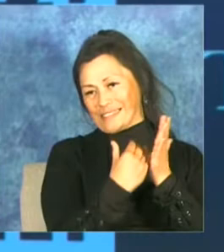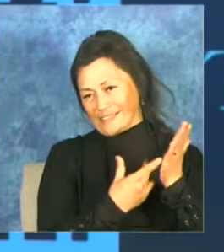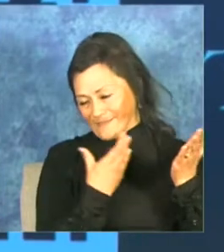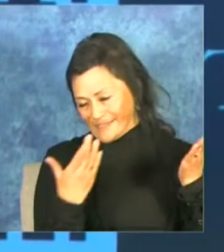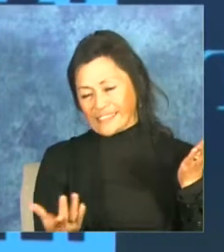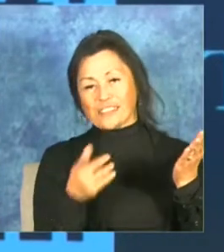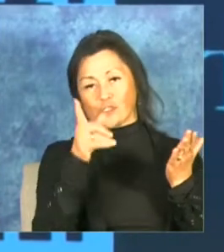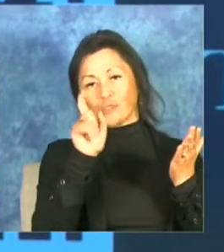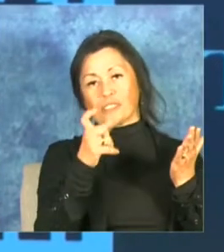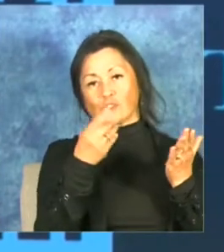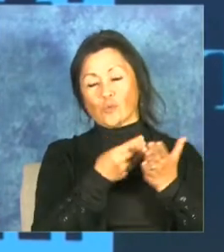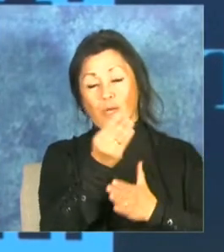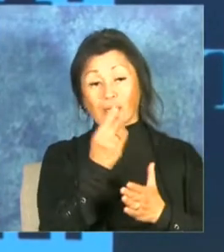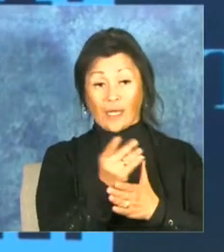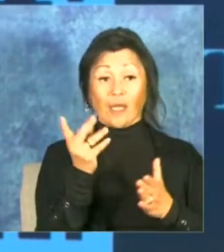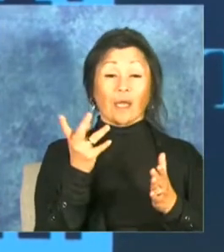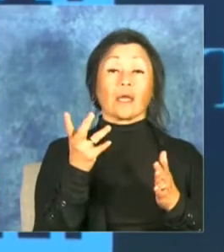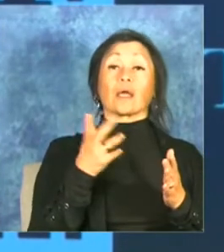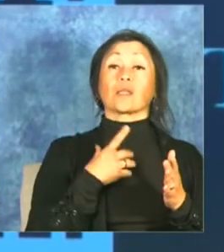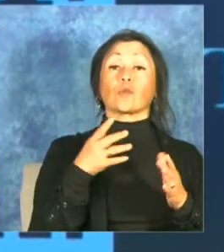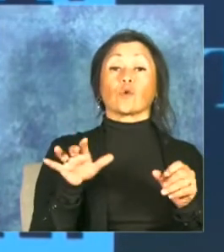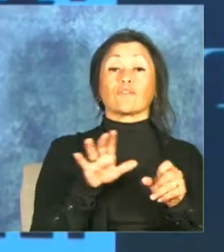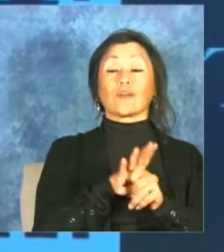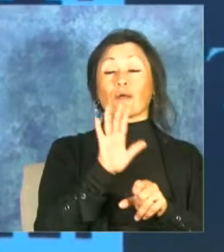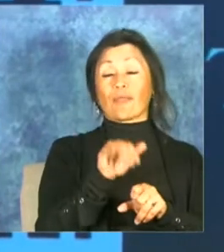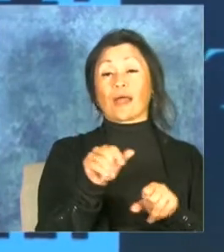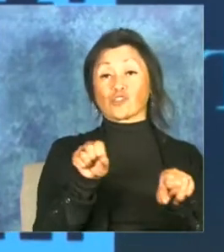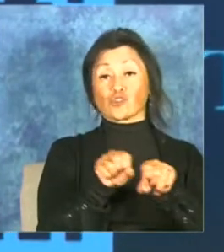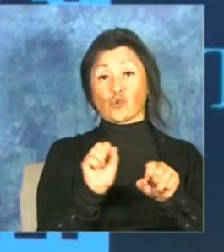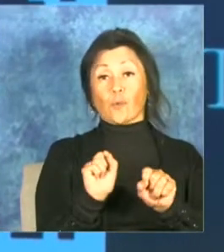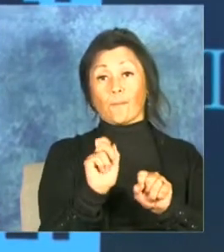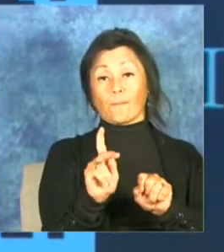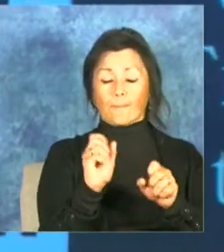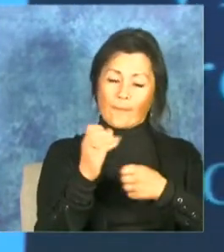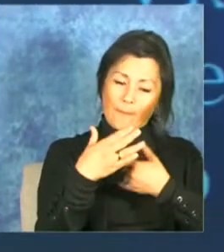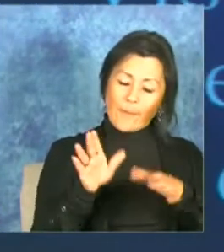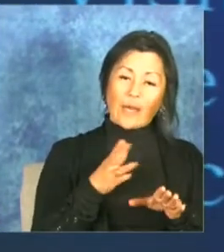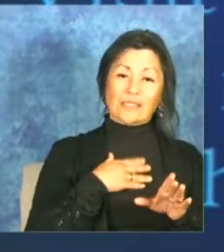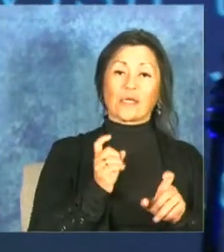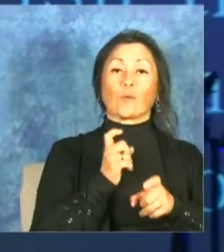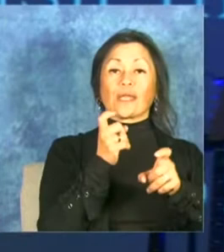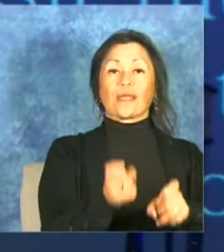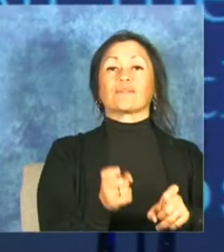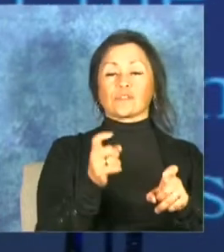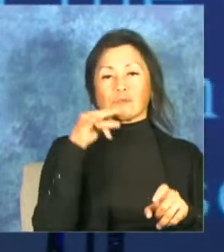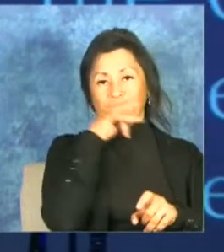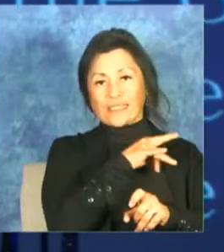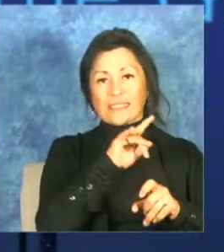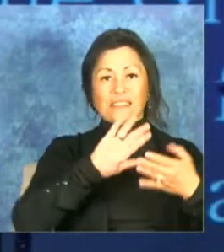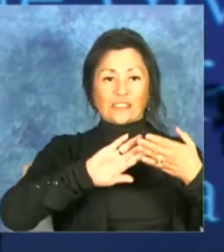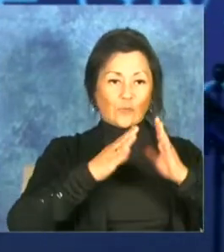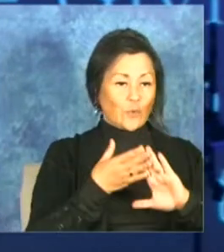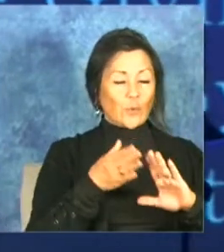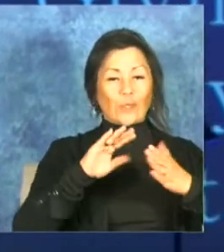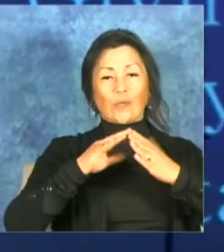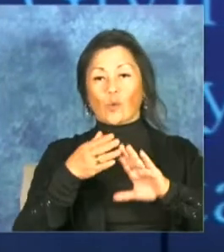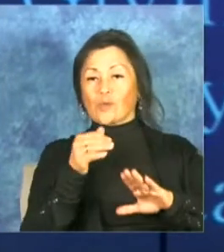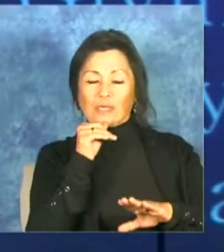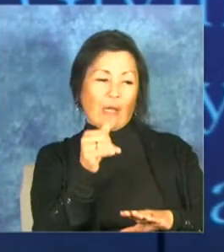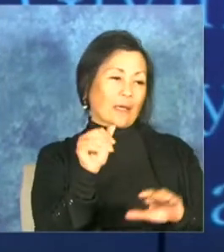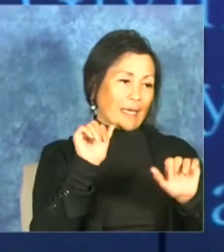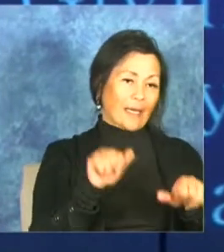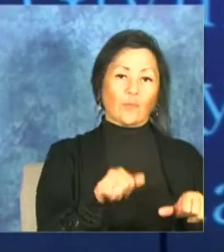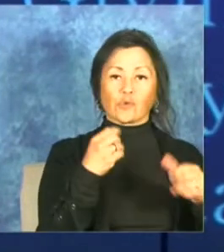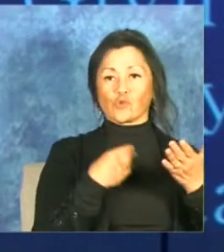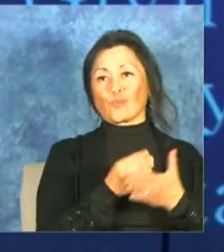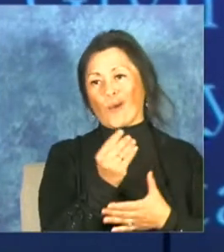get. You help fill the shoebox. The shoebox we get back, we give to kids in communities where they aren't able to really do much